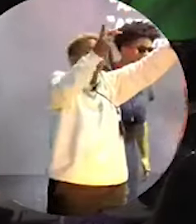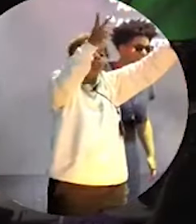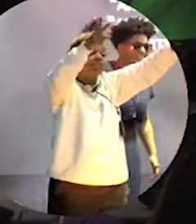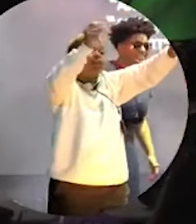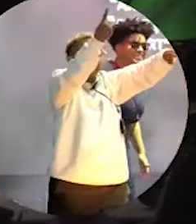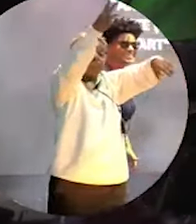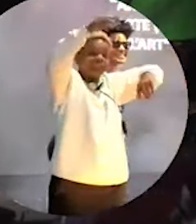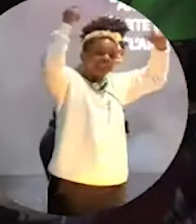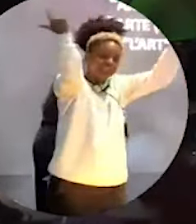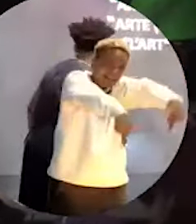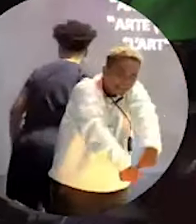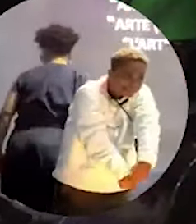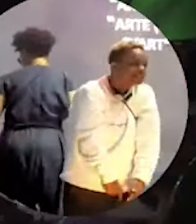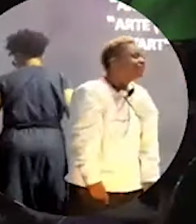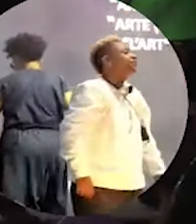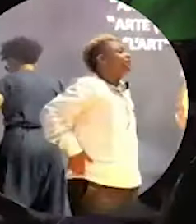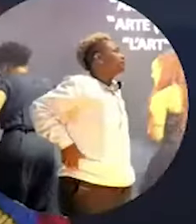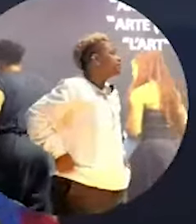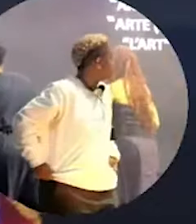Dizem slam. Um, dois, três. Slam.